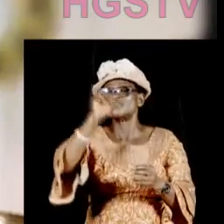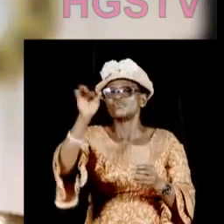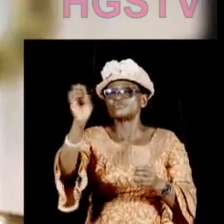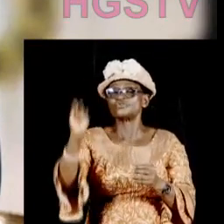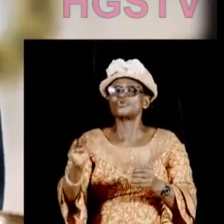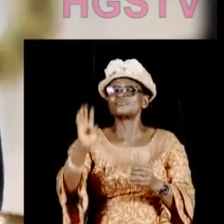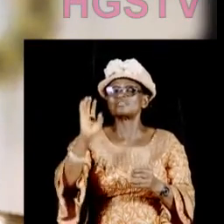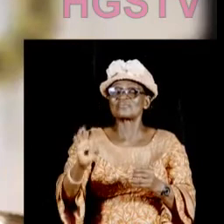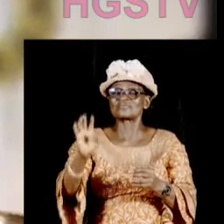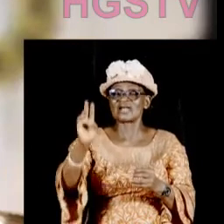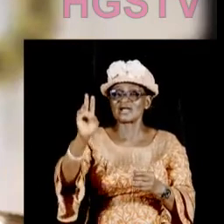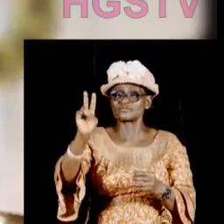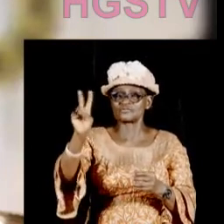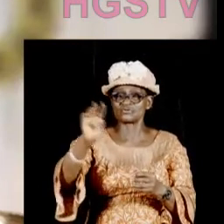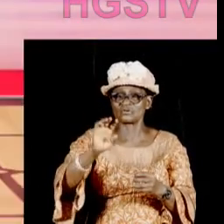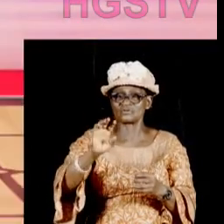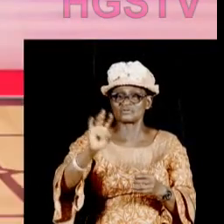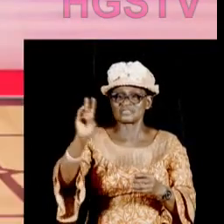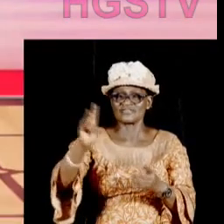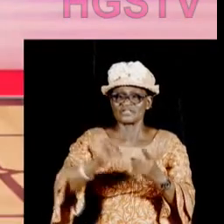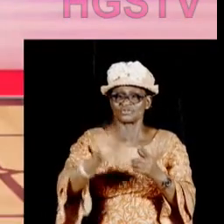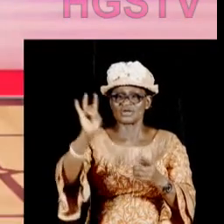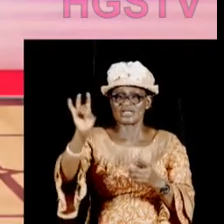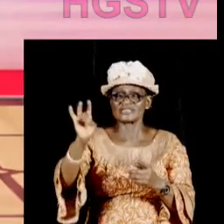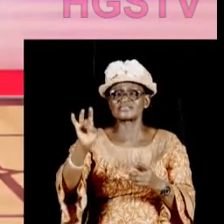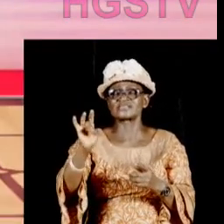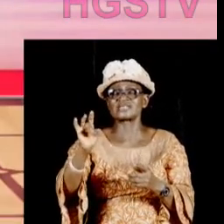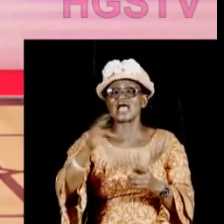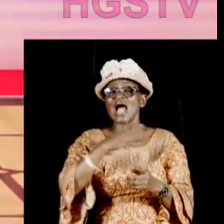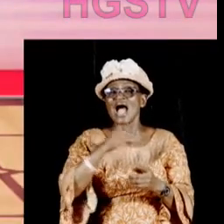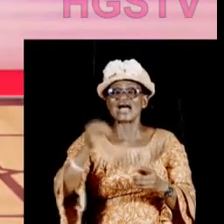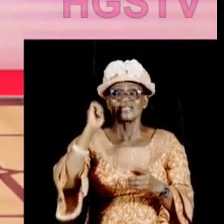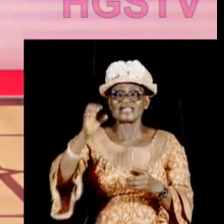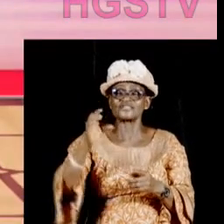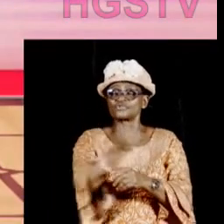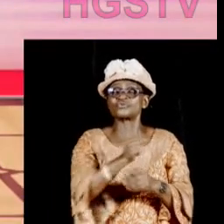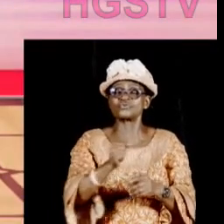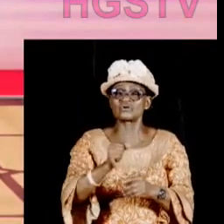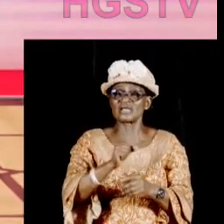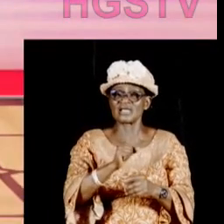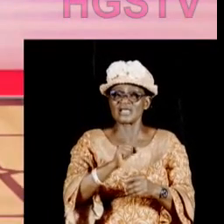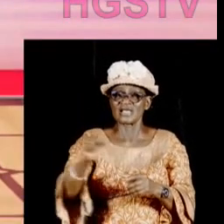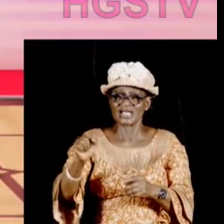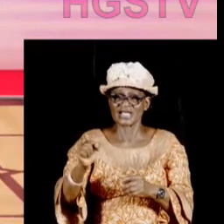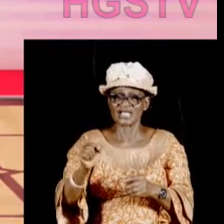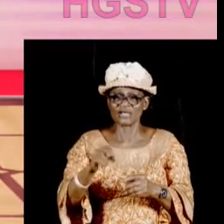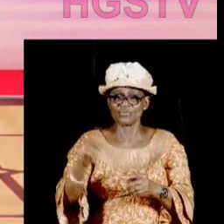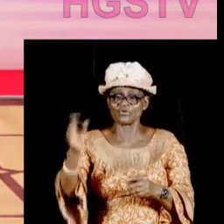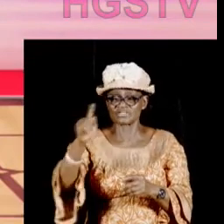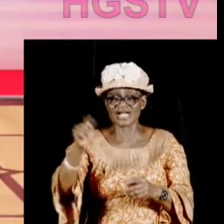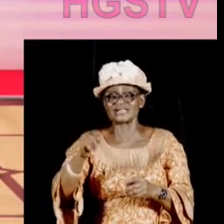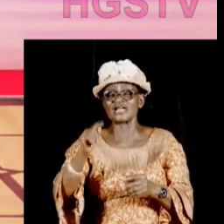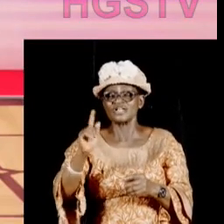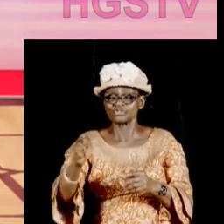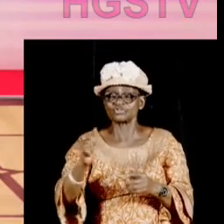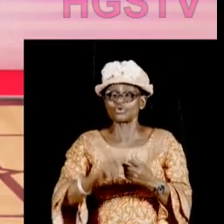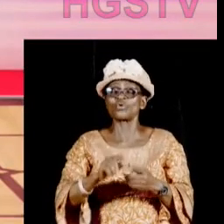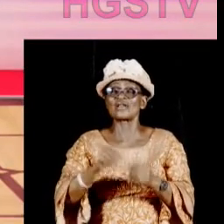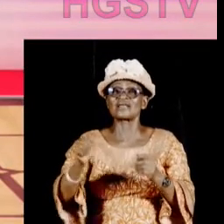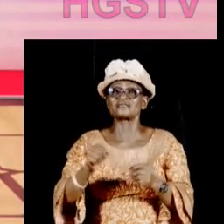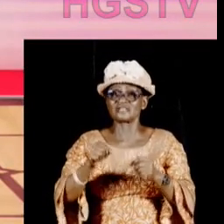Job 2:7-8, let me just read verse 8 because of the time. And it took him a potsherd to scrape himself with